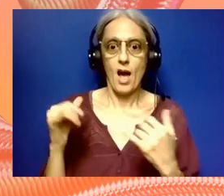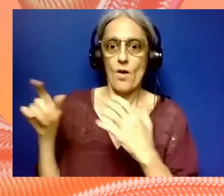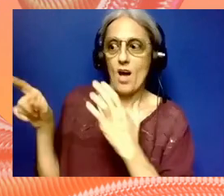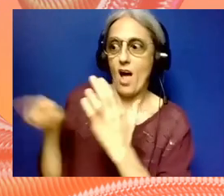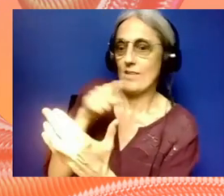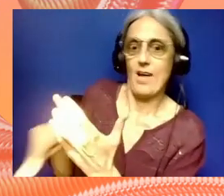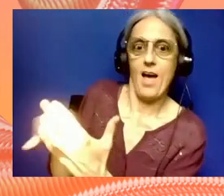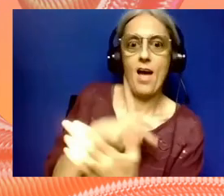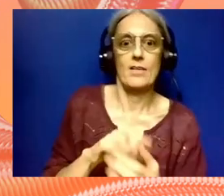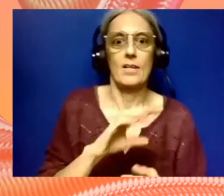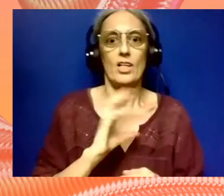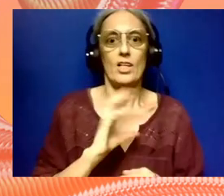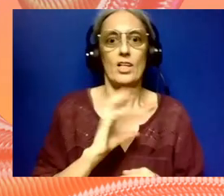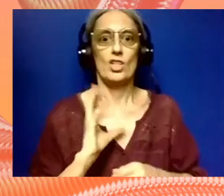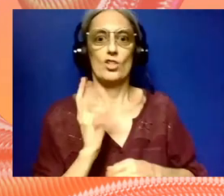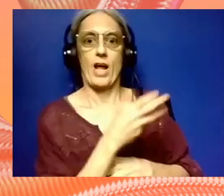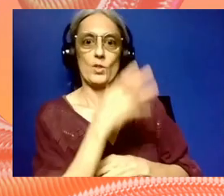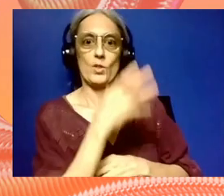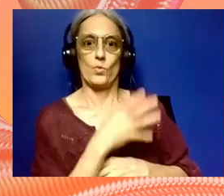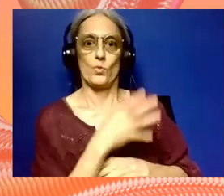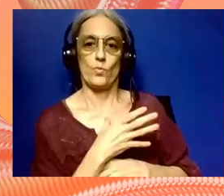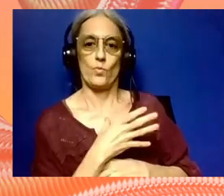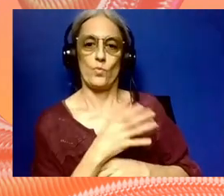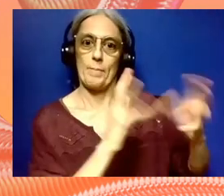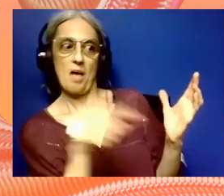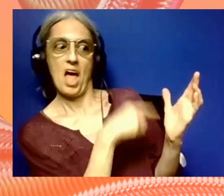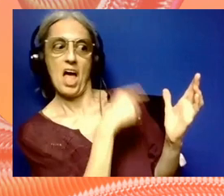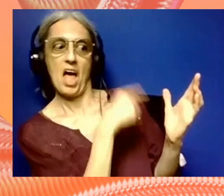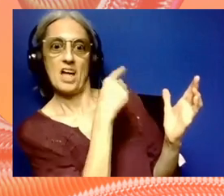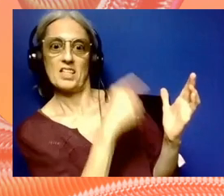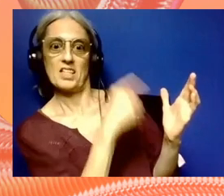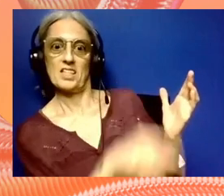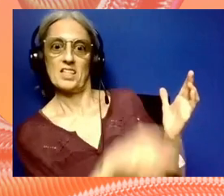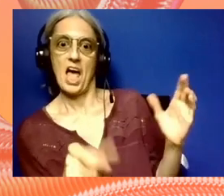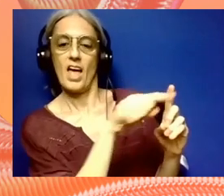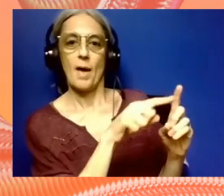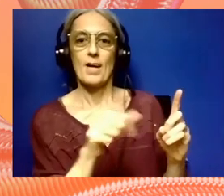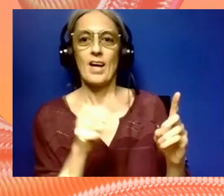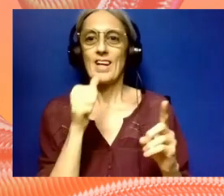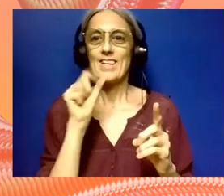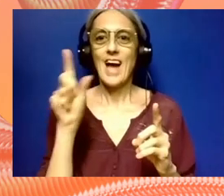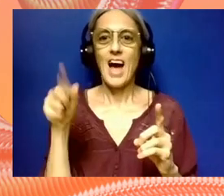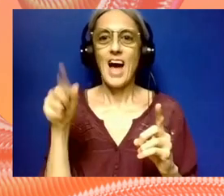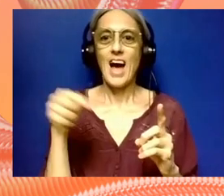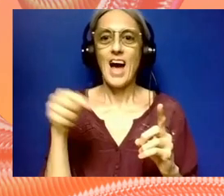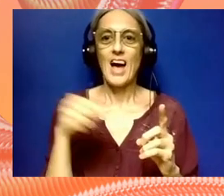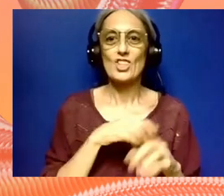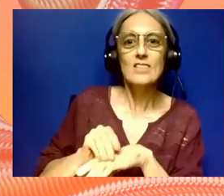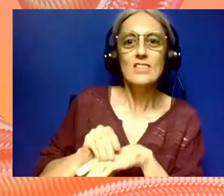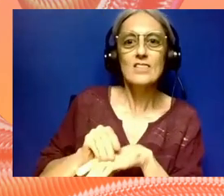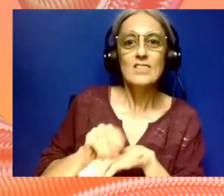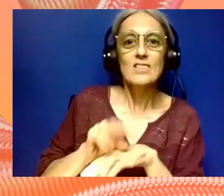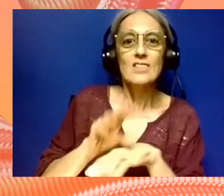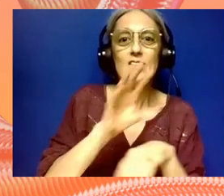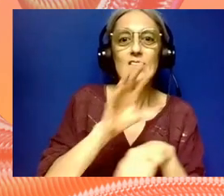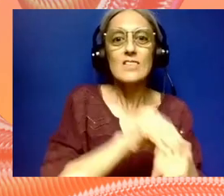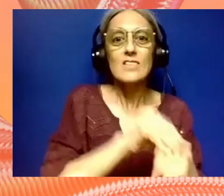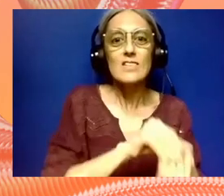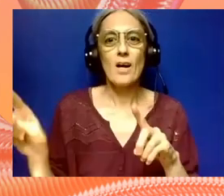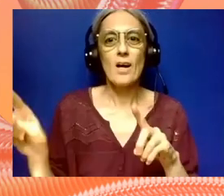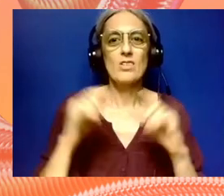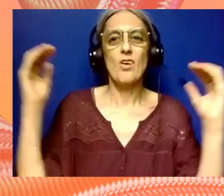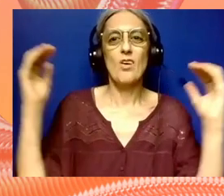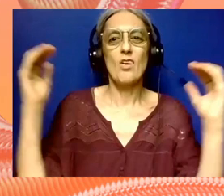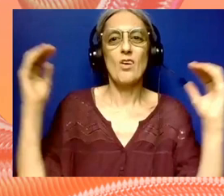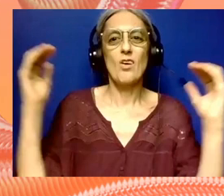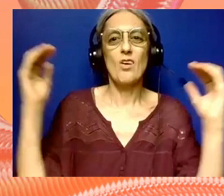like not just valued, but like violently just undervalued, violently, yeah, the opposite of value. Right.